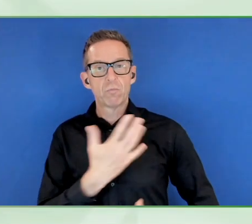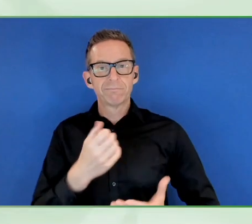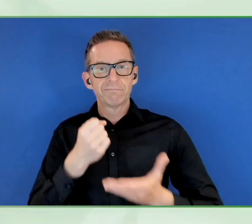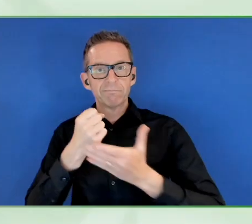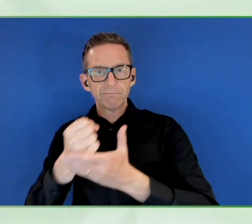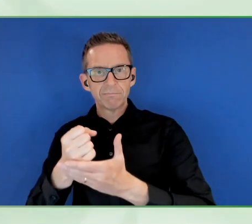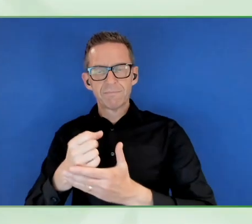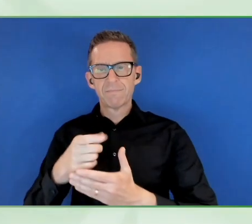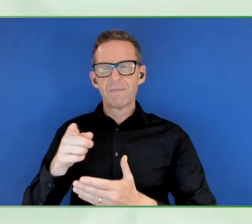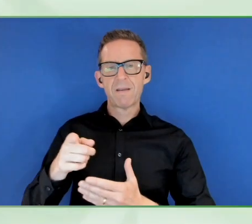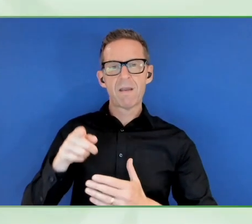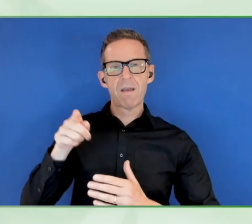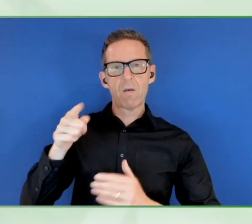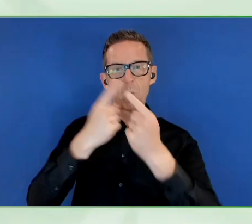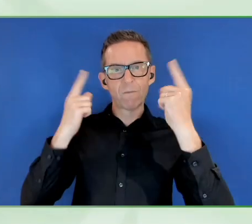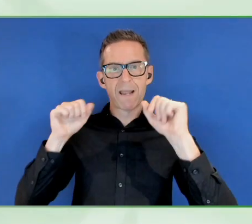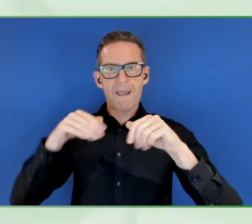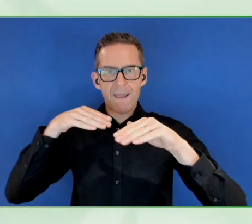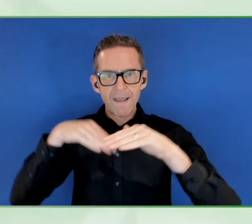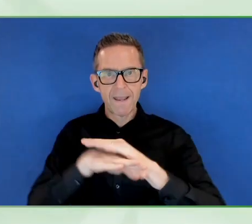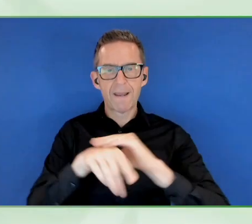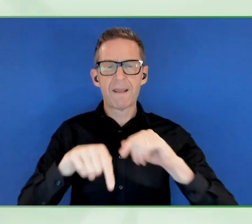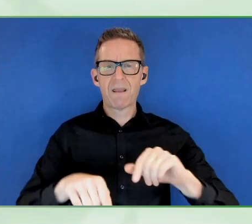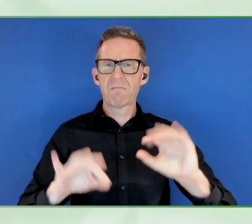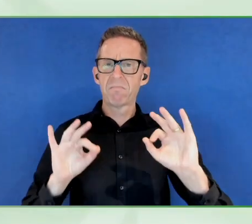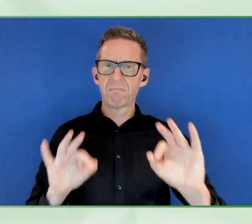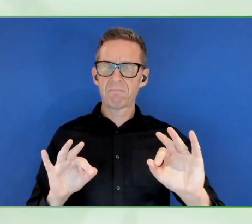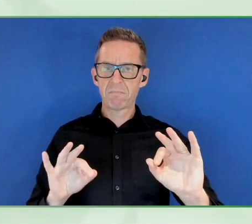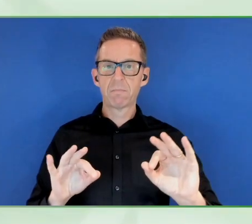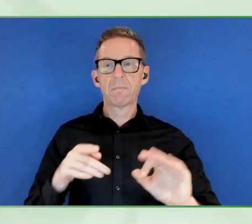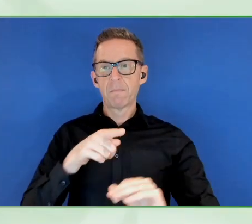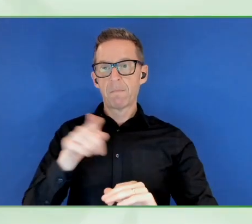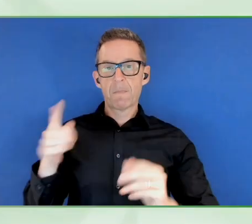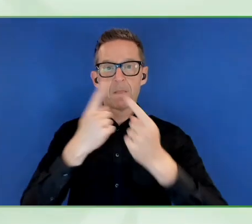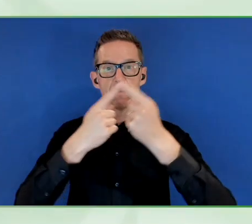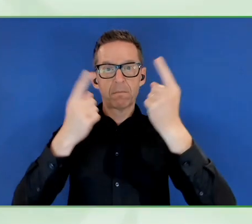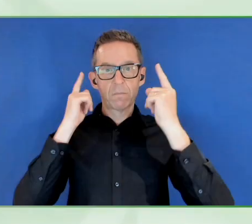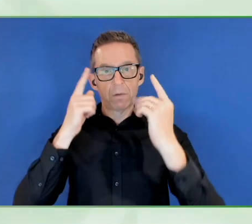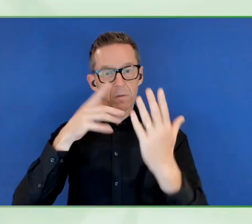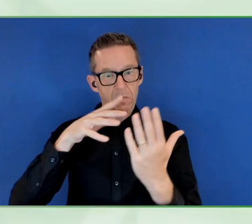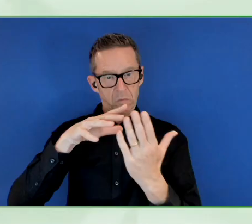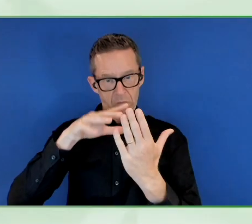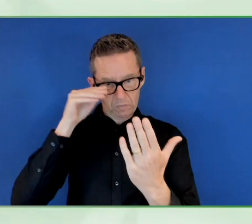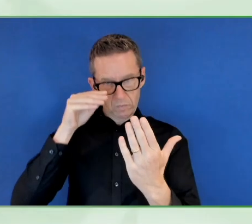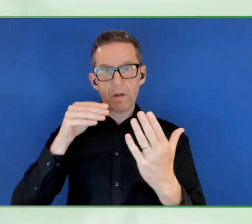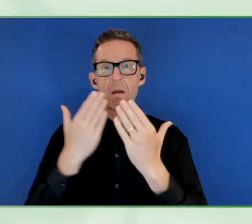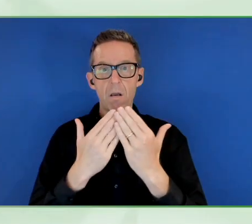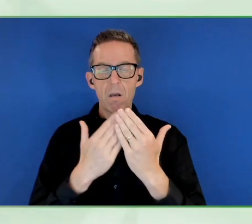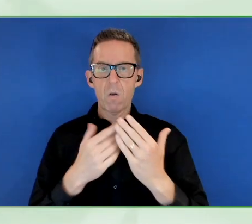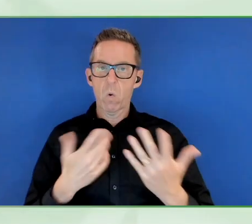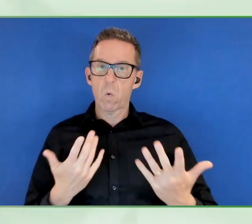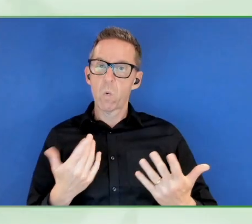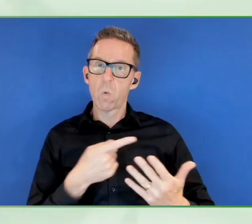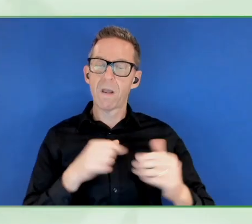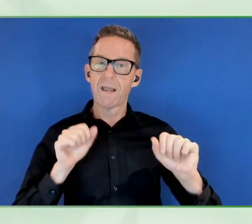into this, then when they are coming out after studying, they would be almost ready to start off. So that will be